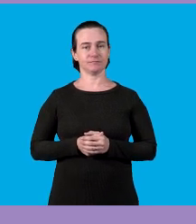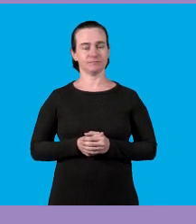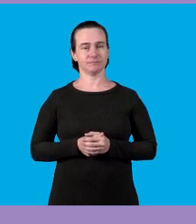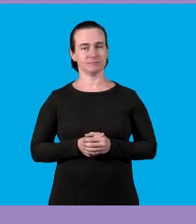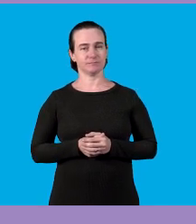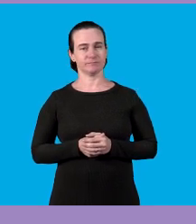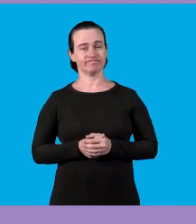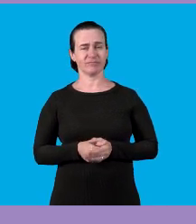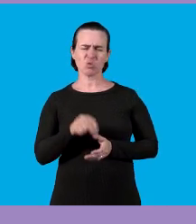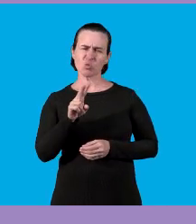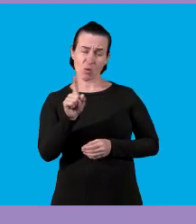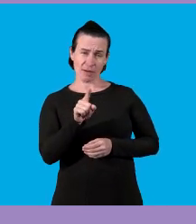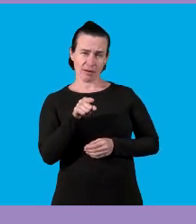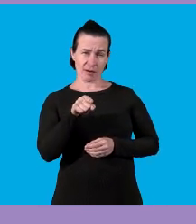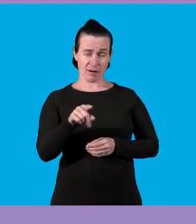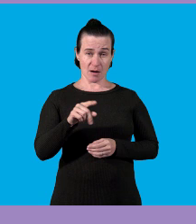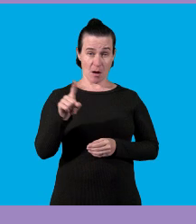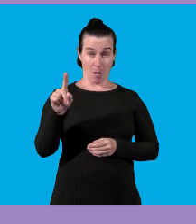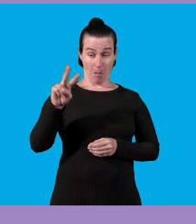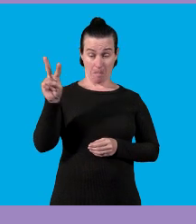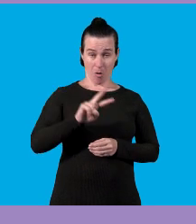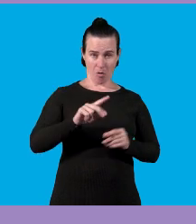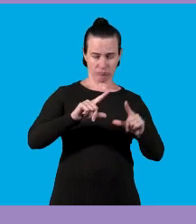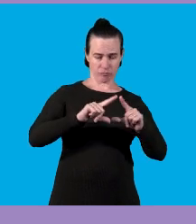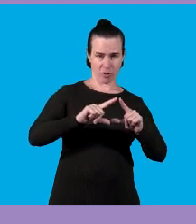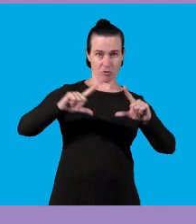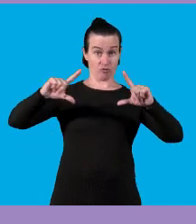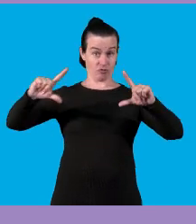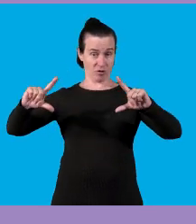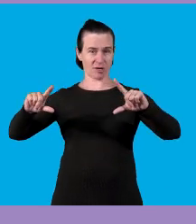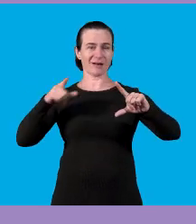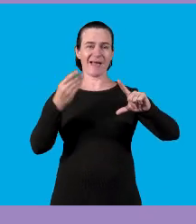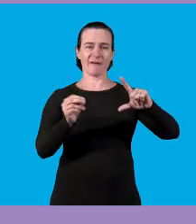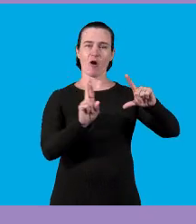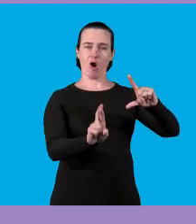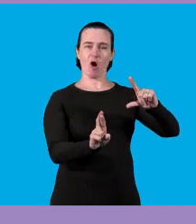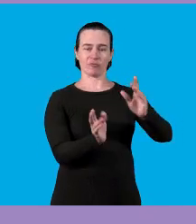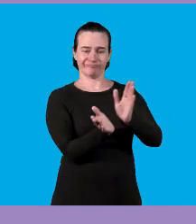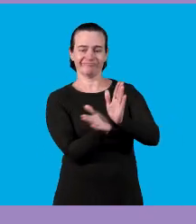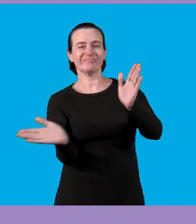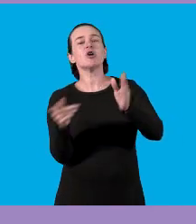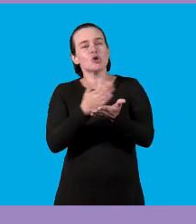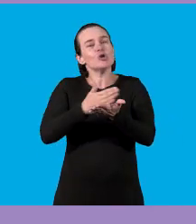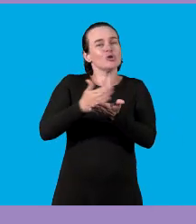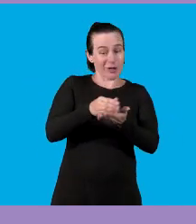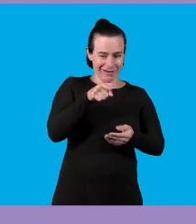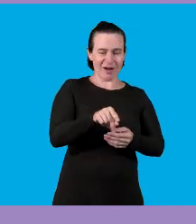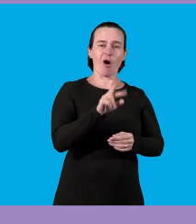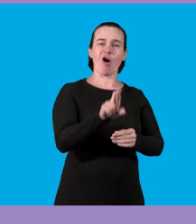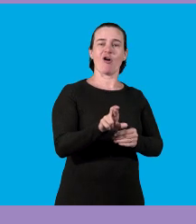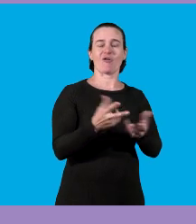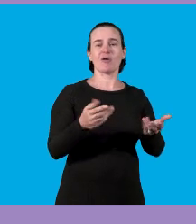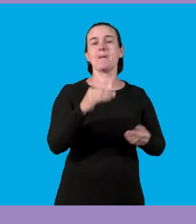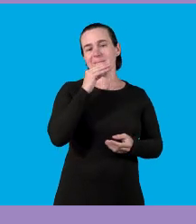And then what do you notice? Both triangles have angle R, therefore angle R